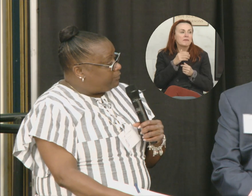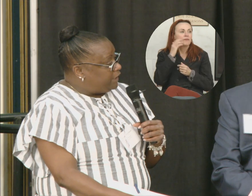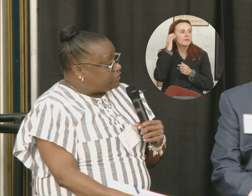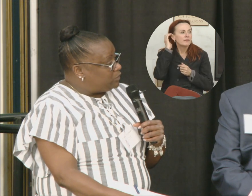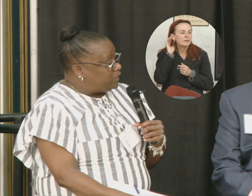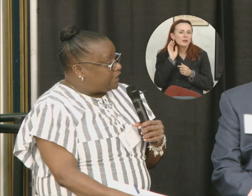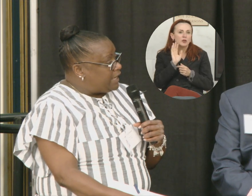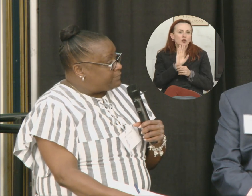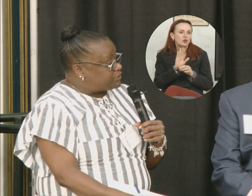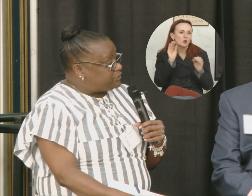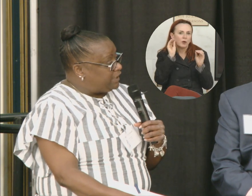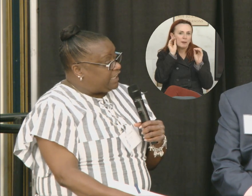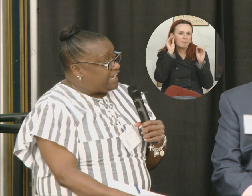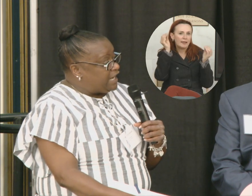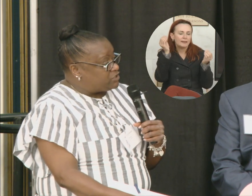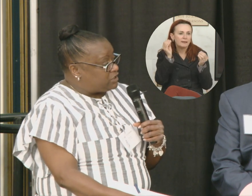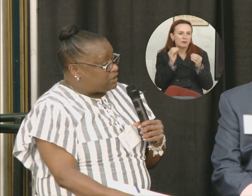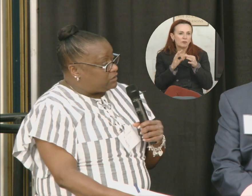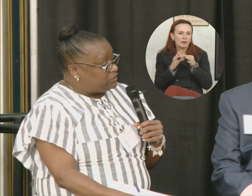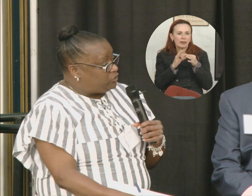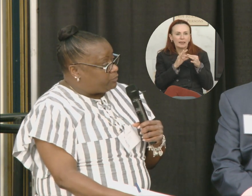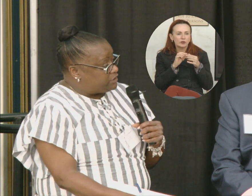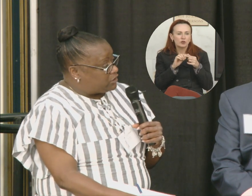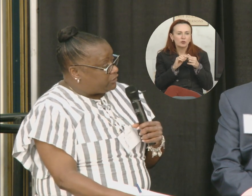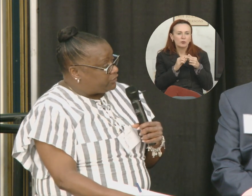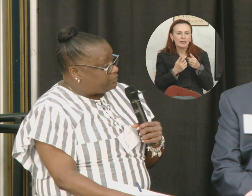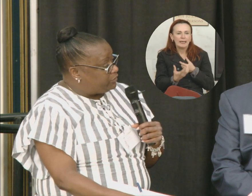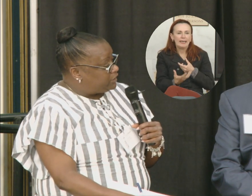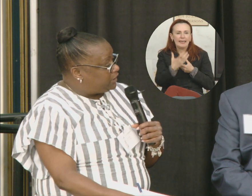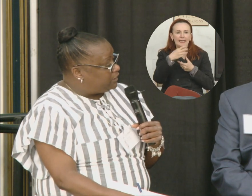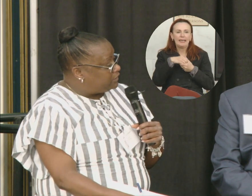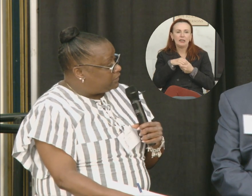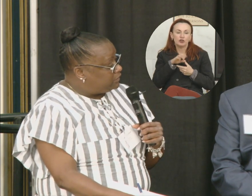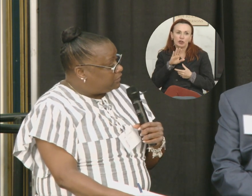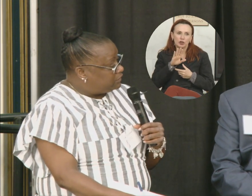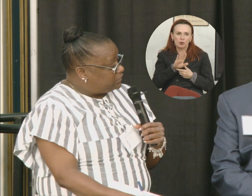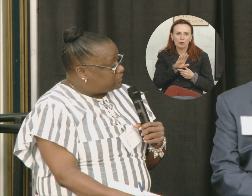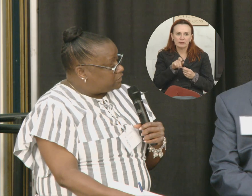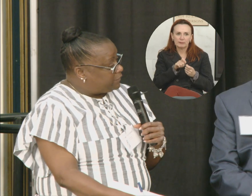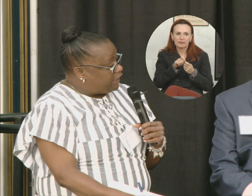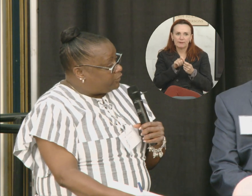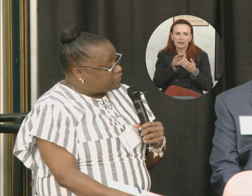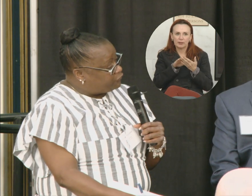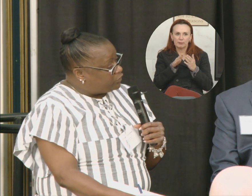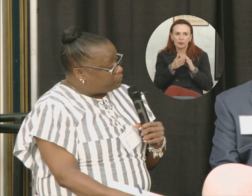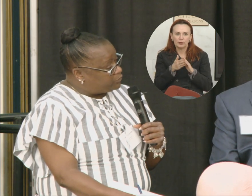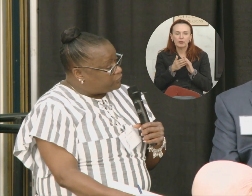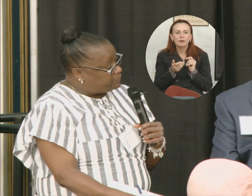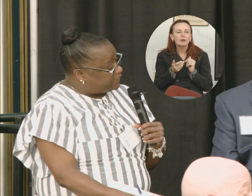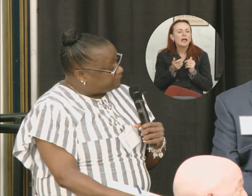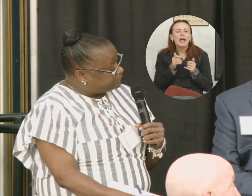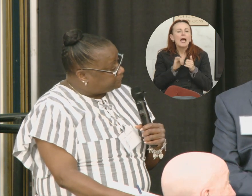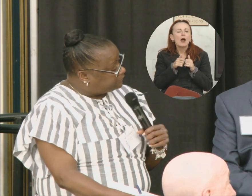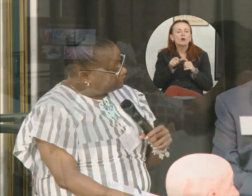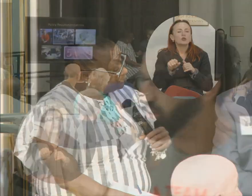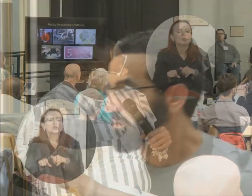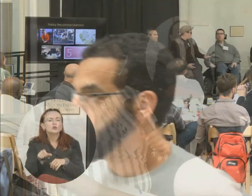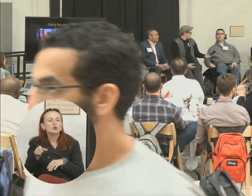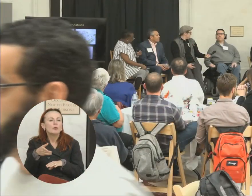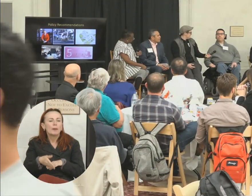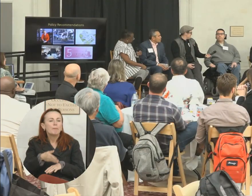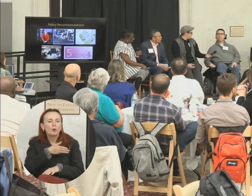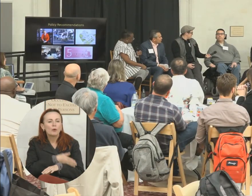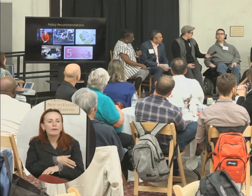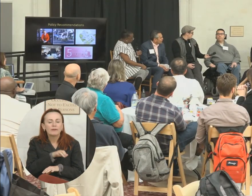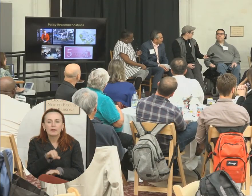in your opinion, when it comes to engaging your particular community? Some areas for improvement.